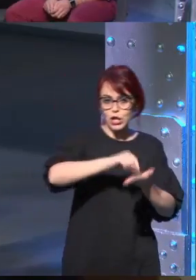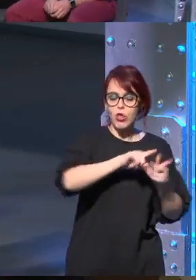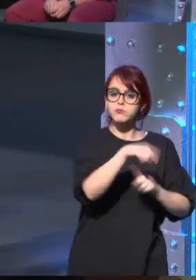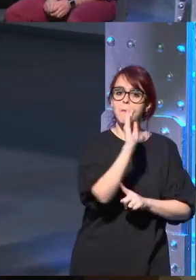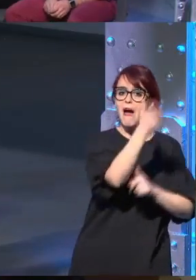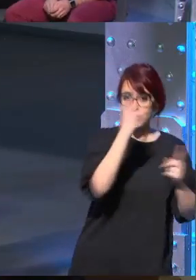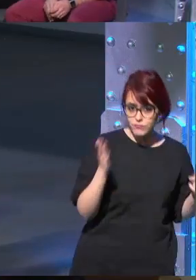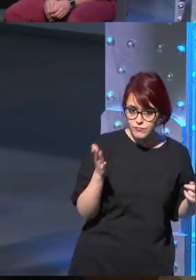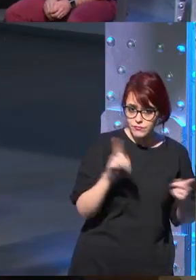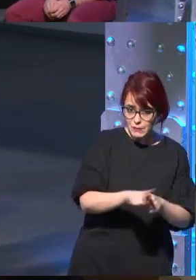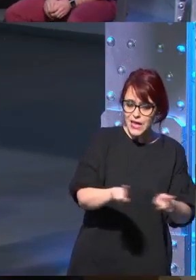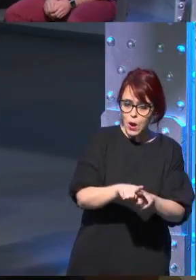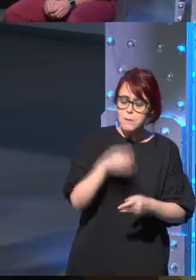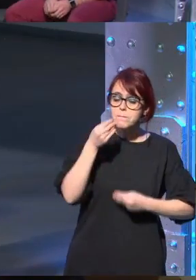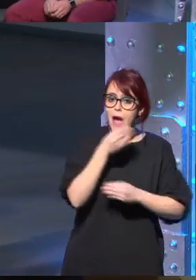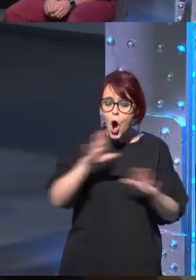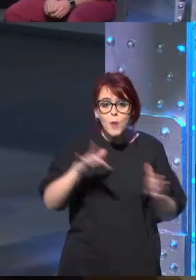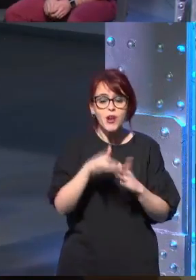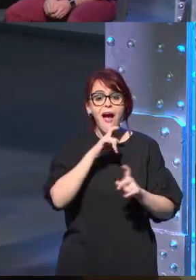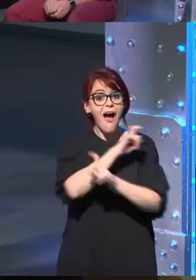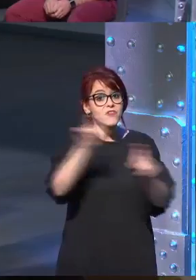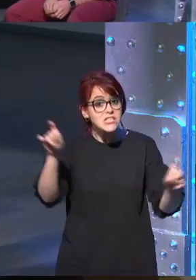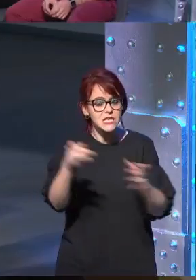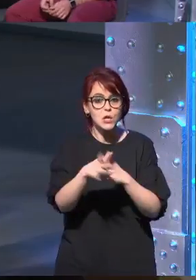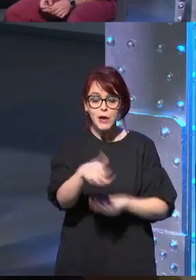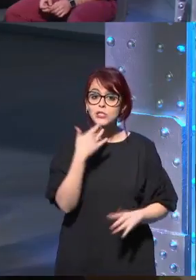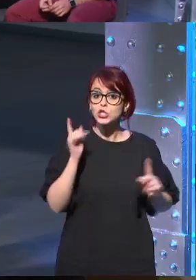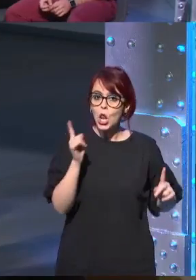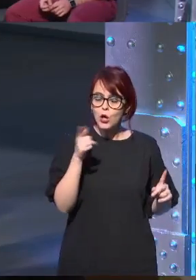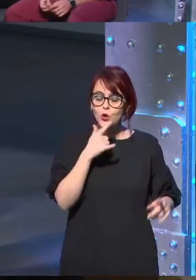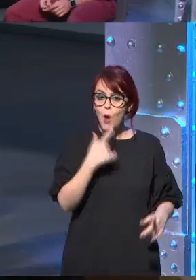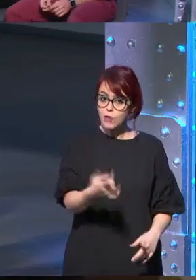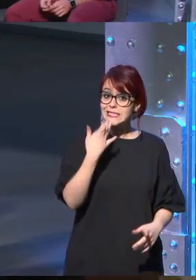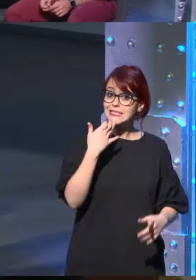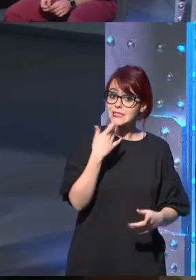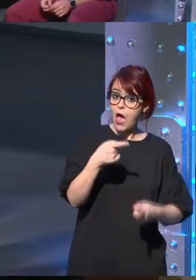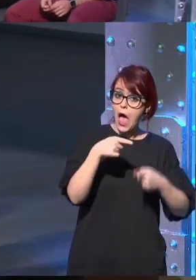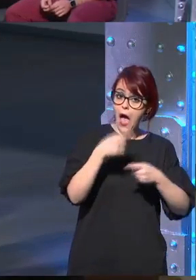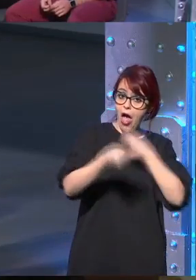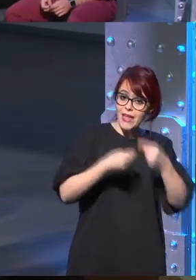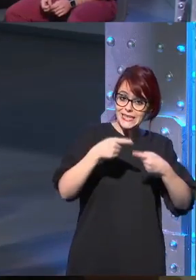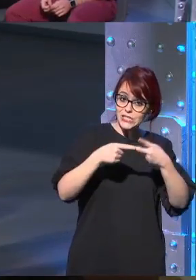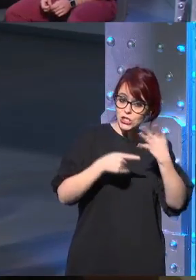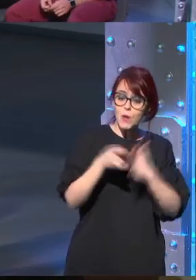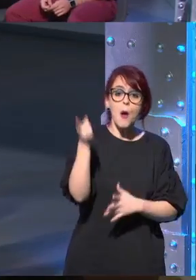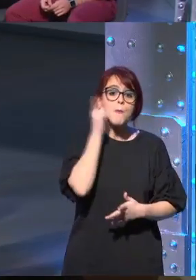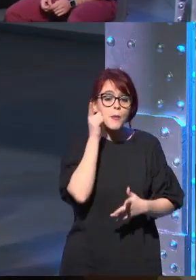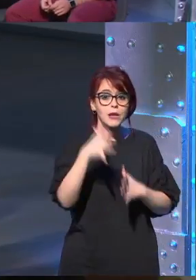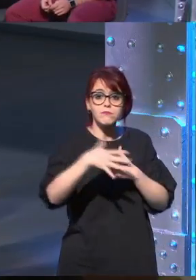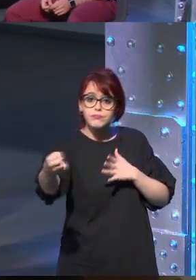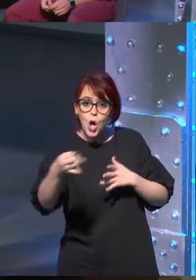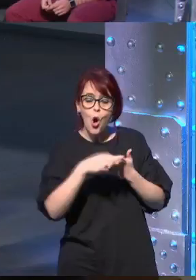been threatened. If we do not fulfill a contract, we will be punished. I think it's better to warn them in advance